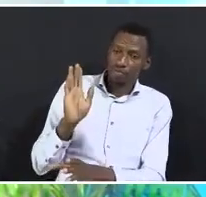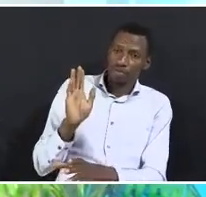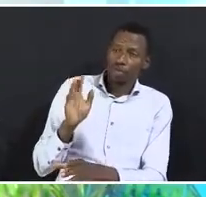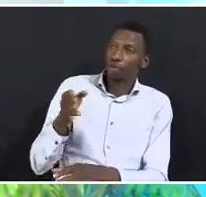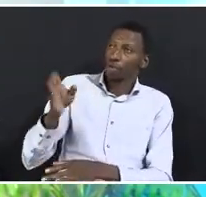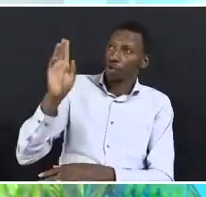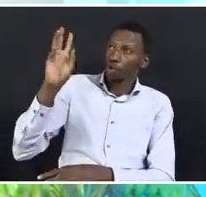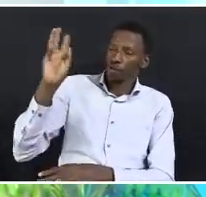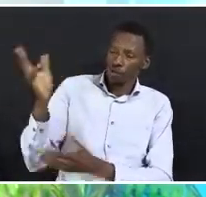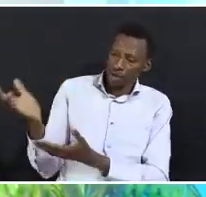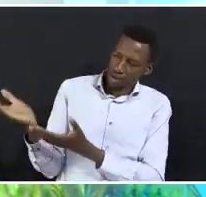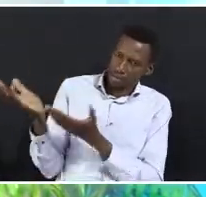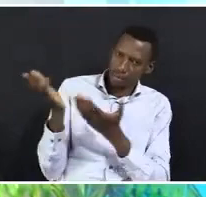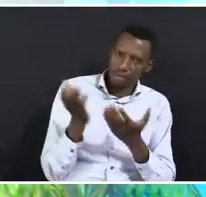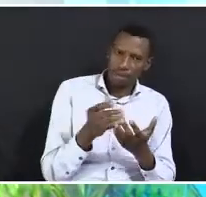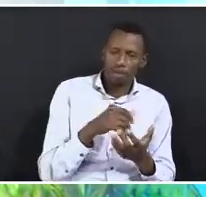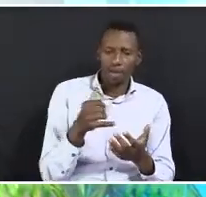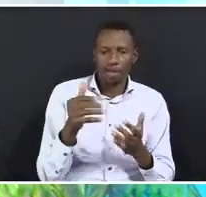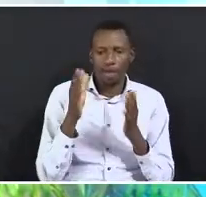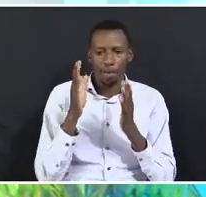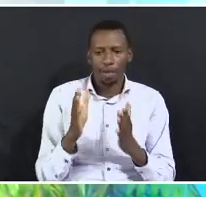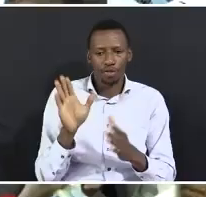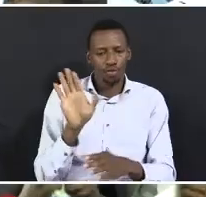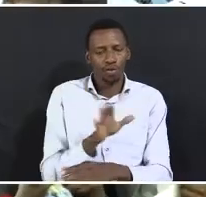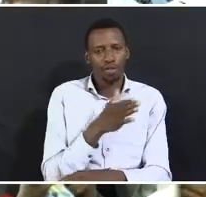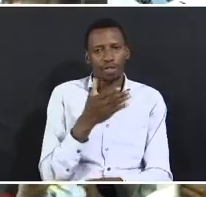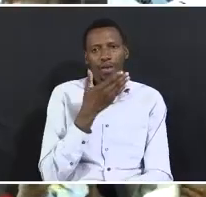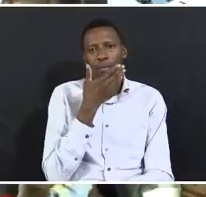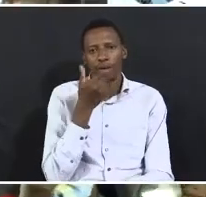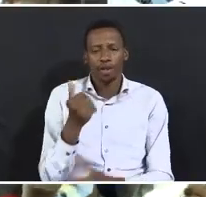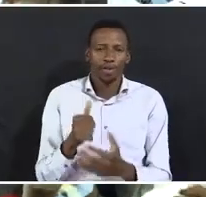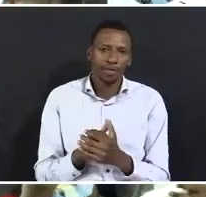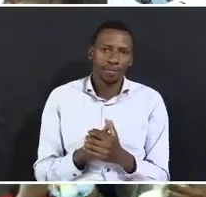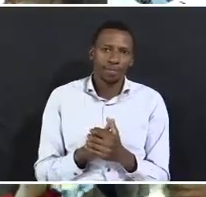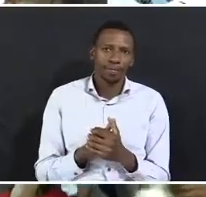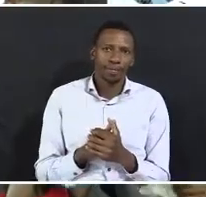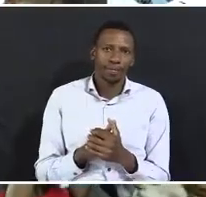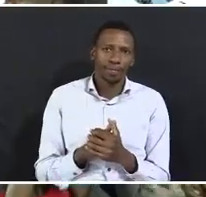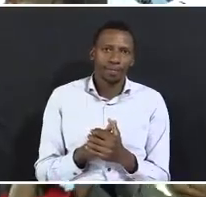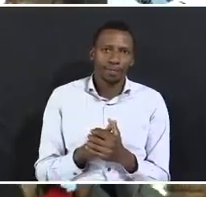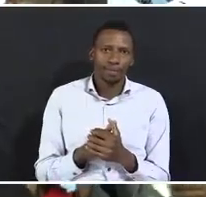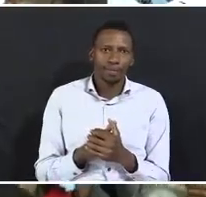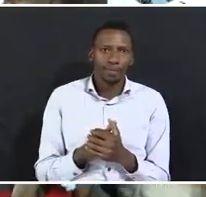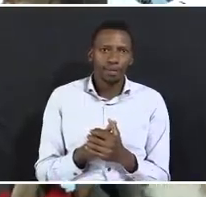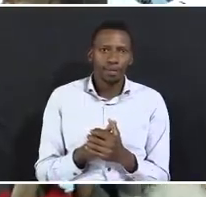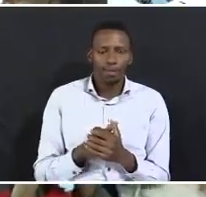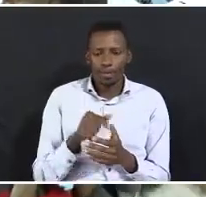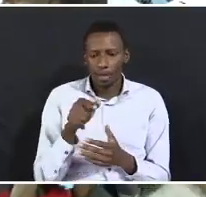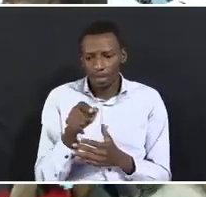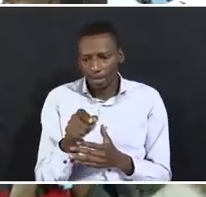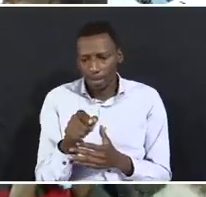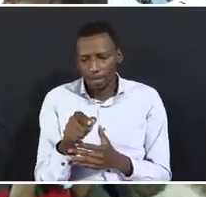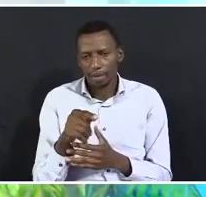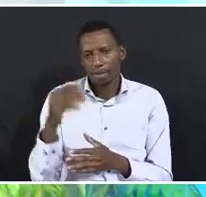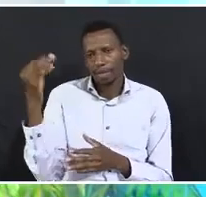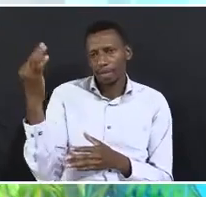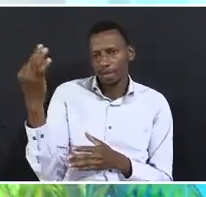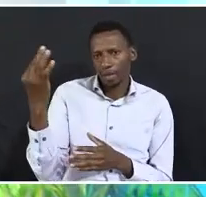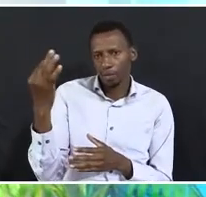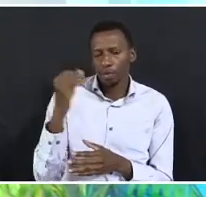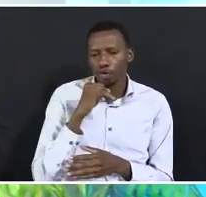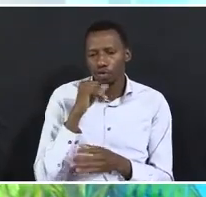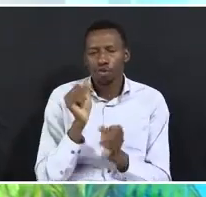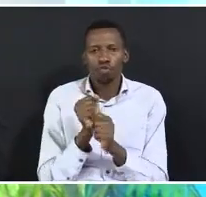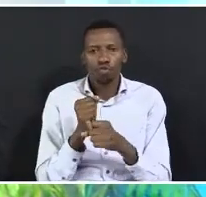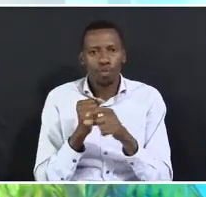better. I don't expect an amen now. You see, part of the sermon is not to make you comfortable. It is also